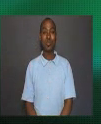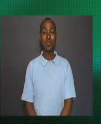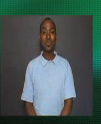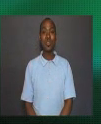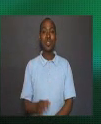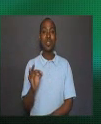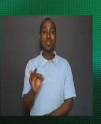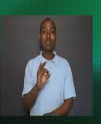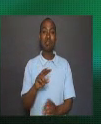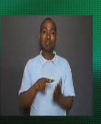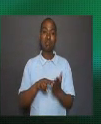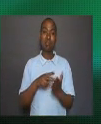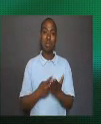wilt.